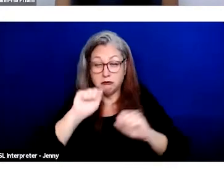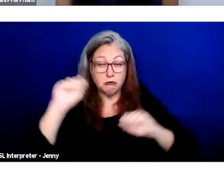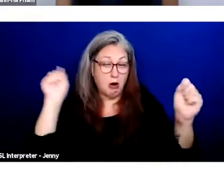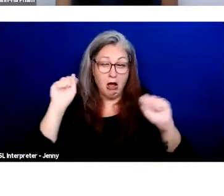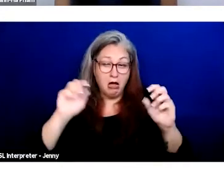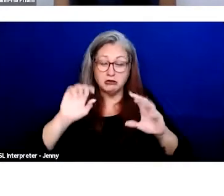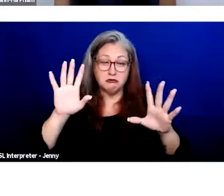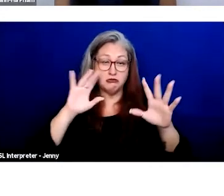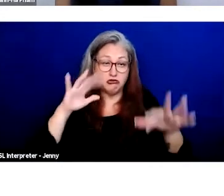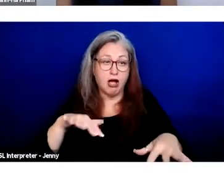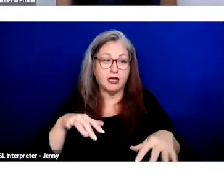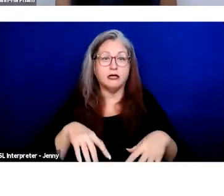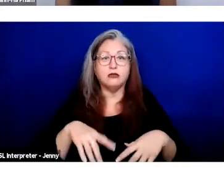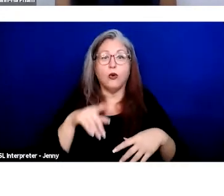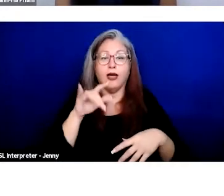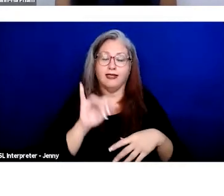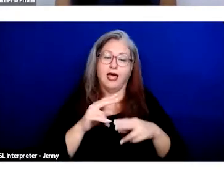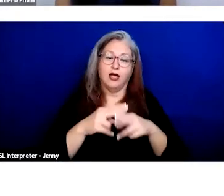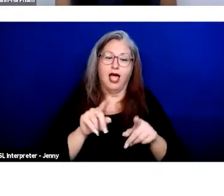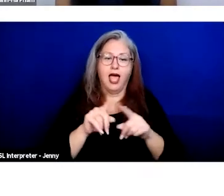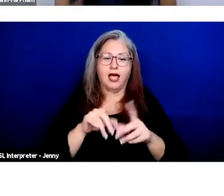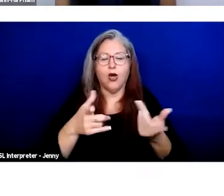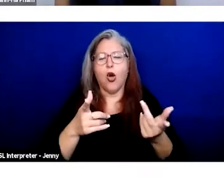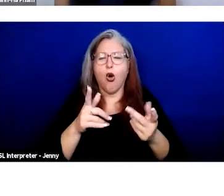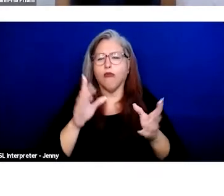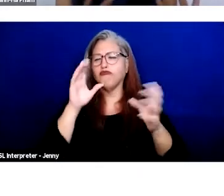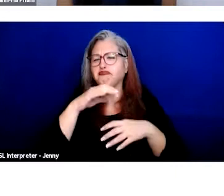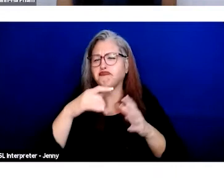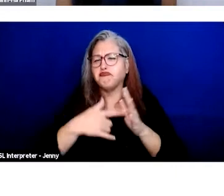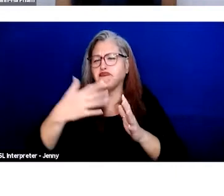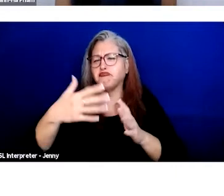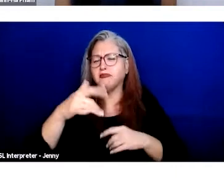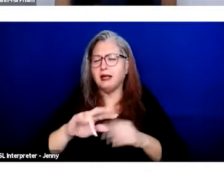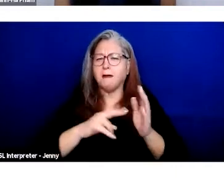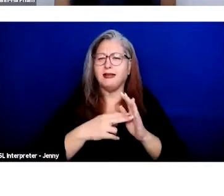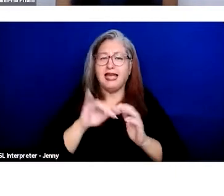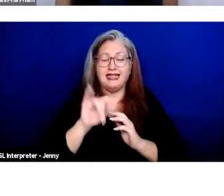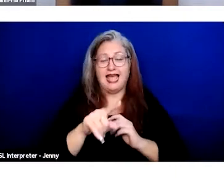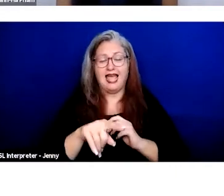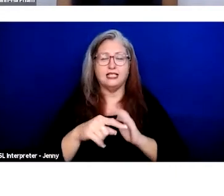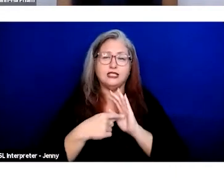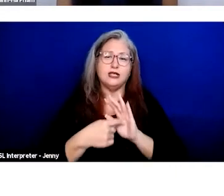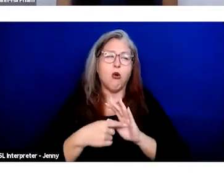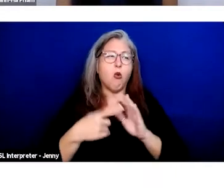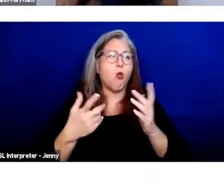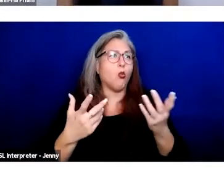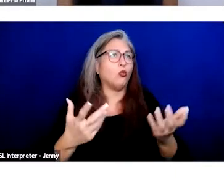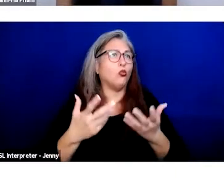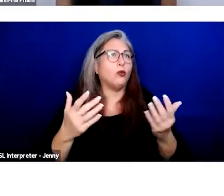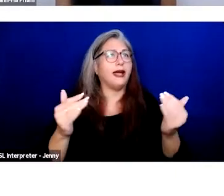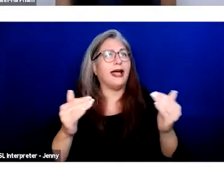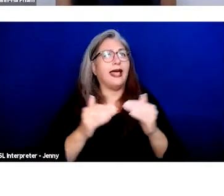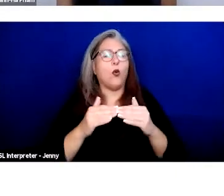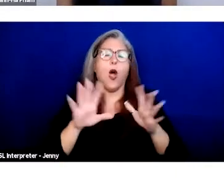constructs fashion racism as an anomaly, as if this racist spectacle marks some kind of a break